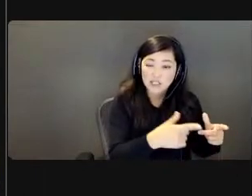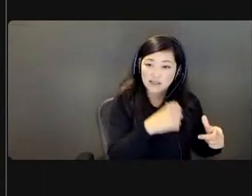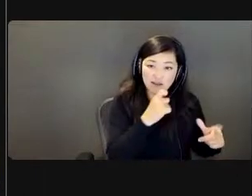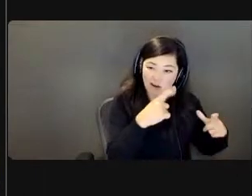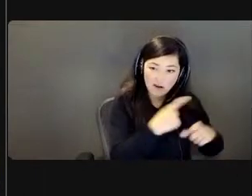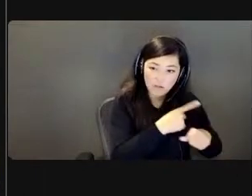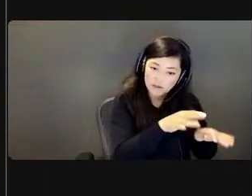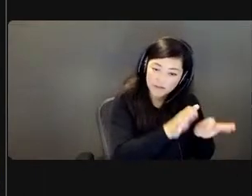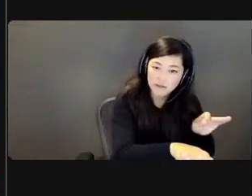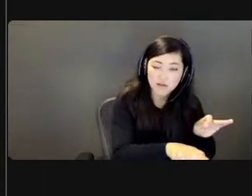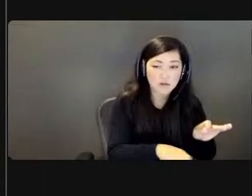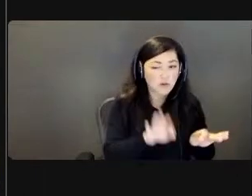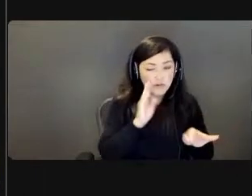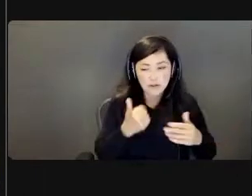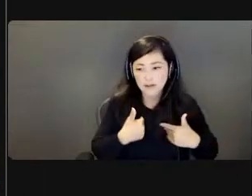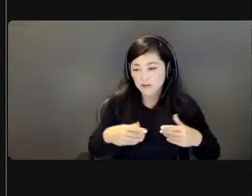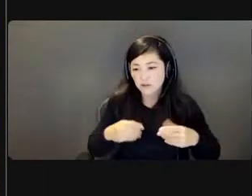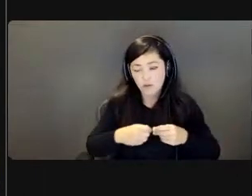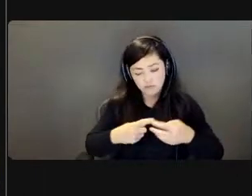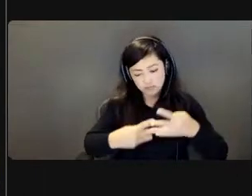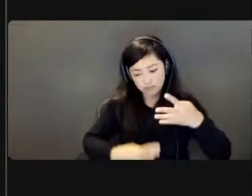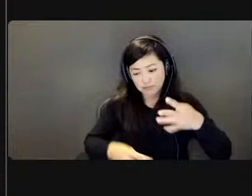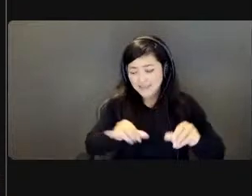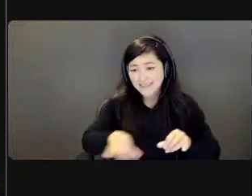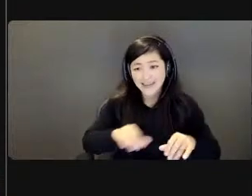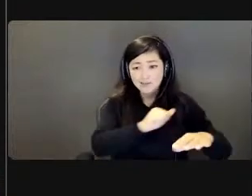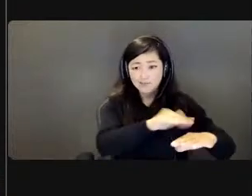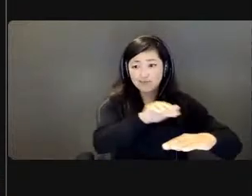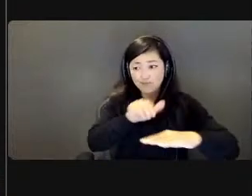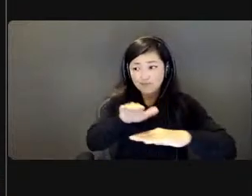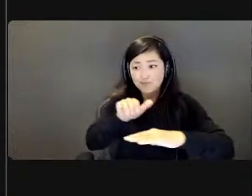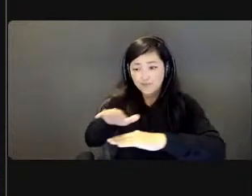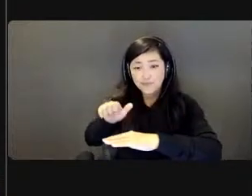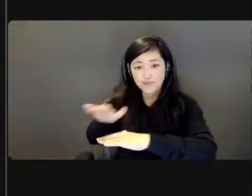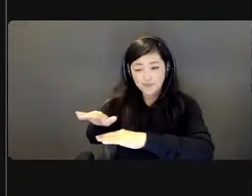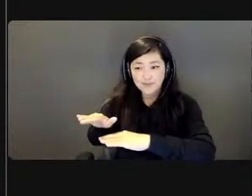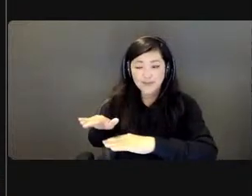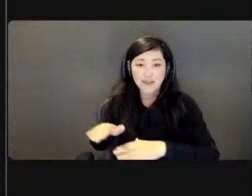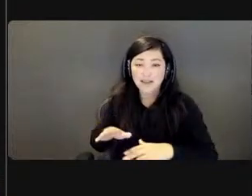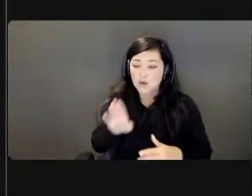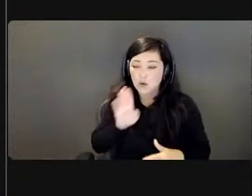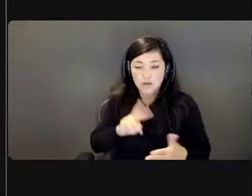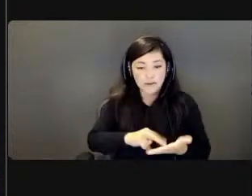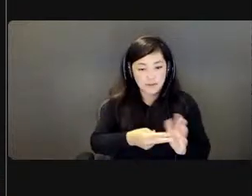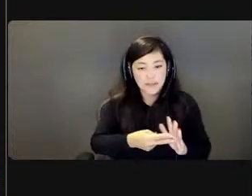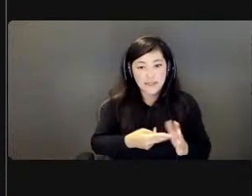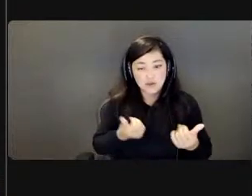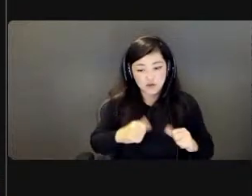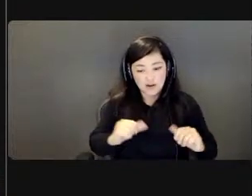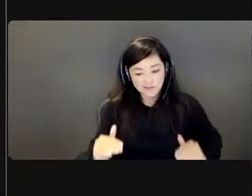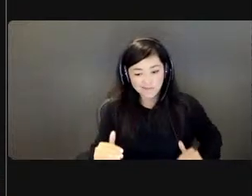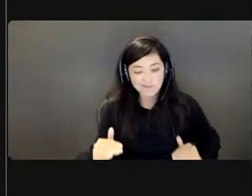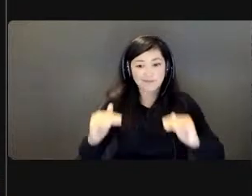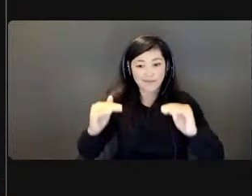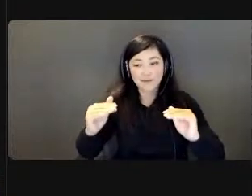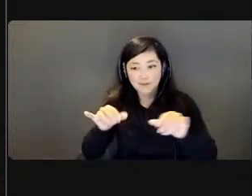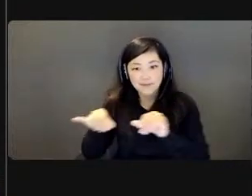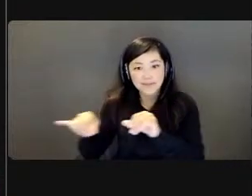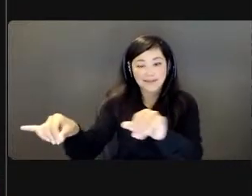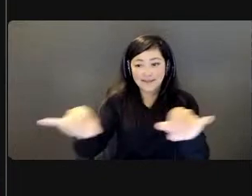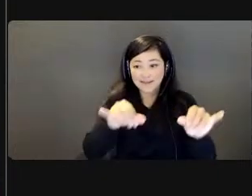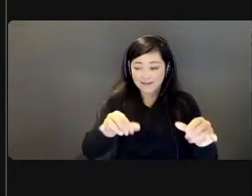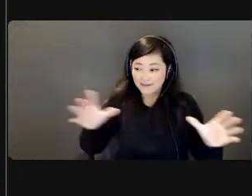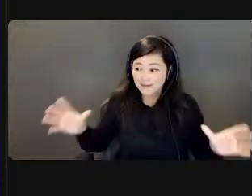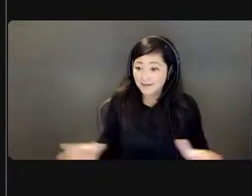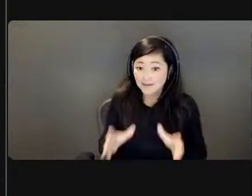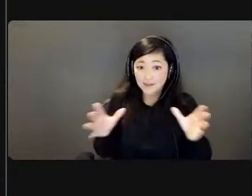over time, and this is going to help us move these standards to regulation in Canada, and then encourage our